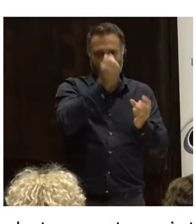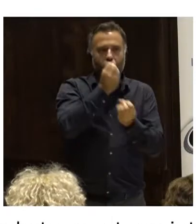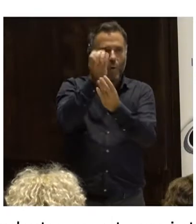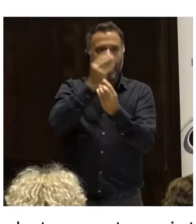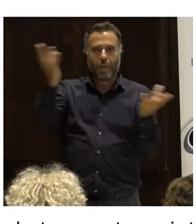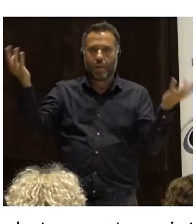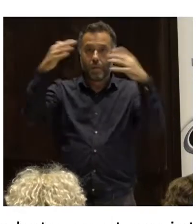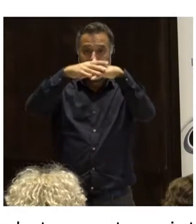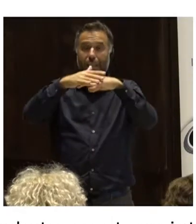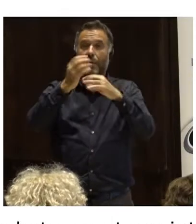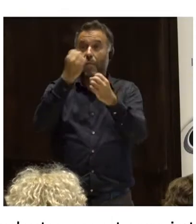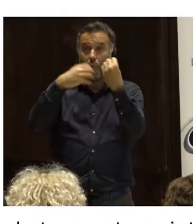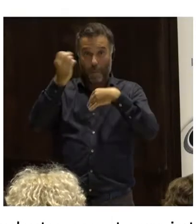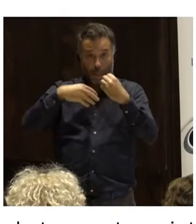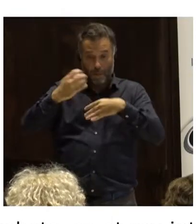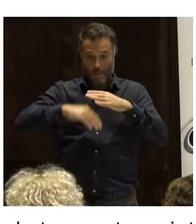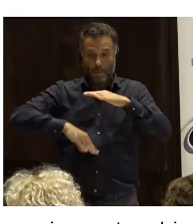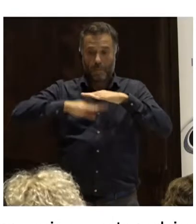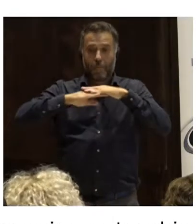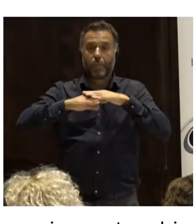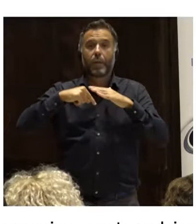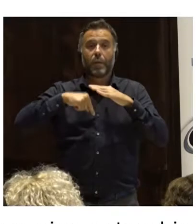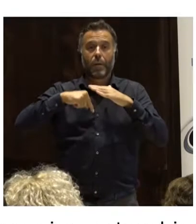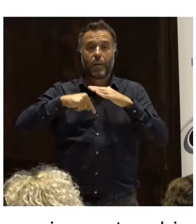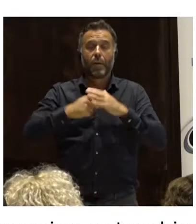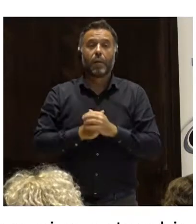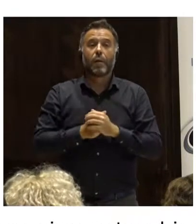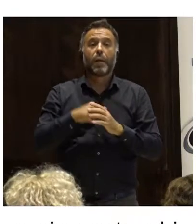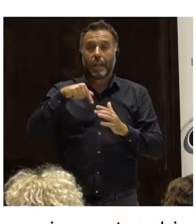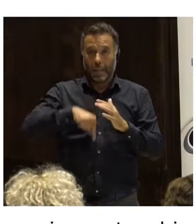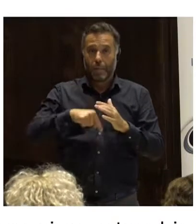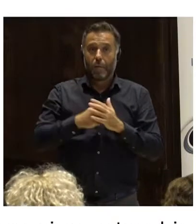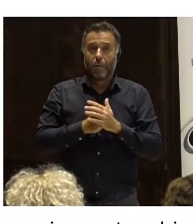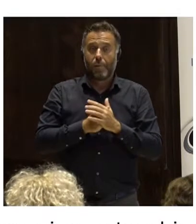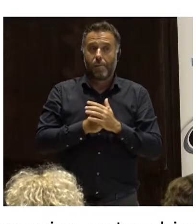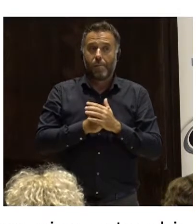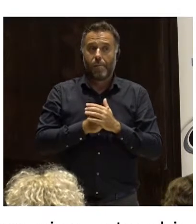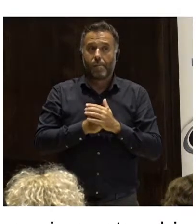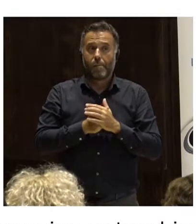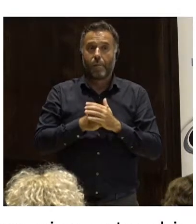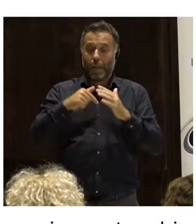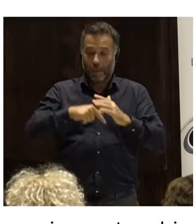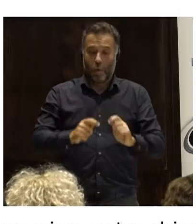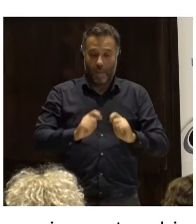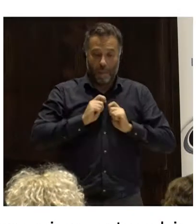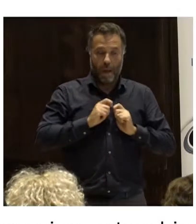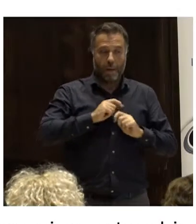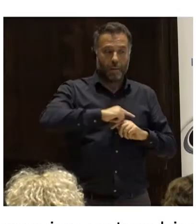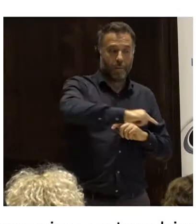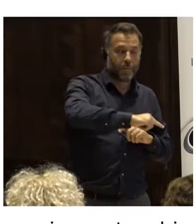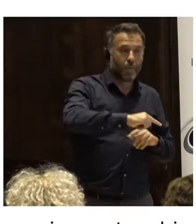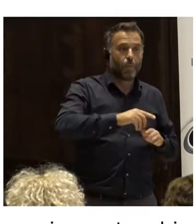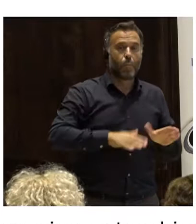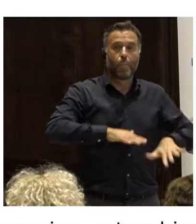guide my movements. If I'm having trouble moving to a certain place, that haptic feedback can help